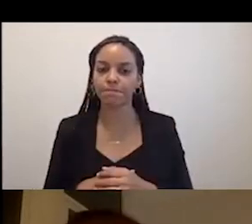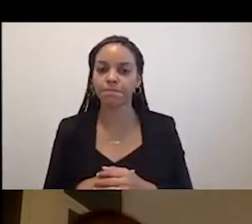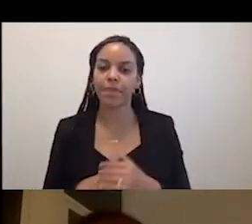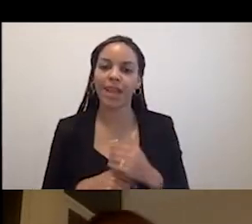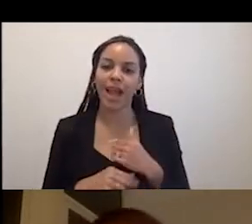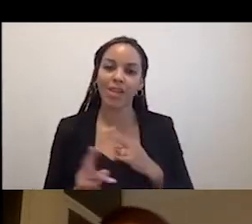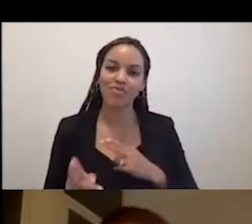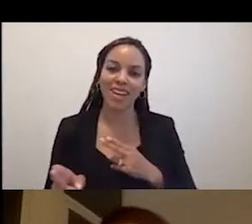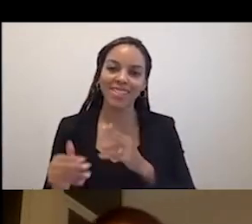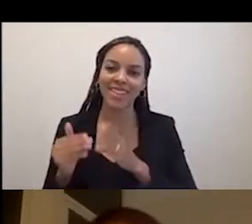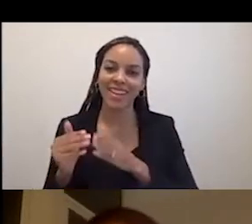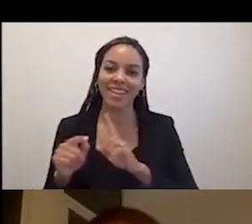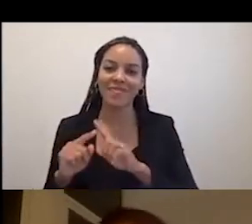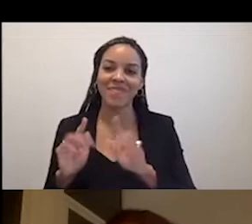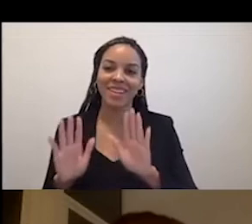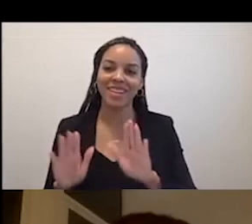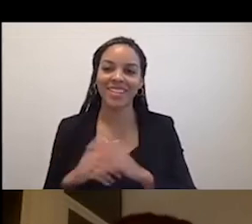the end of it, but I'll finish there.